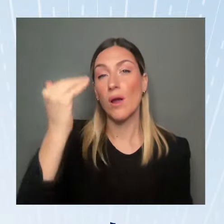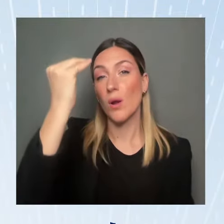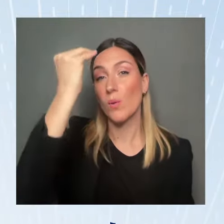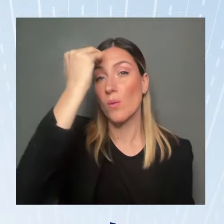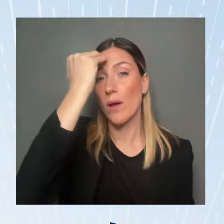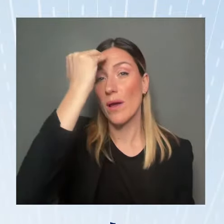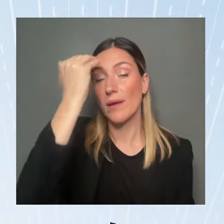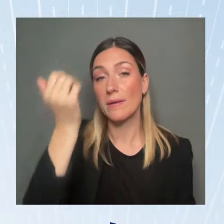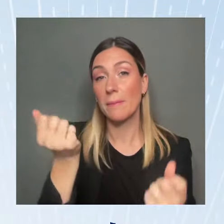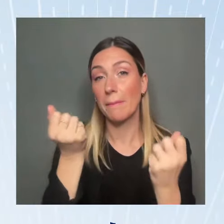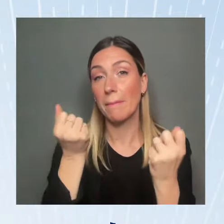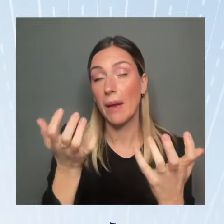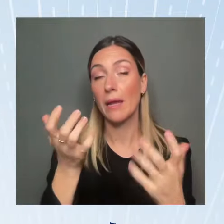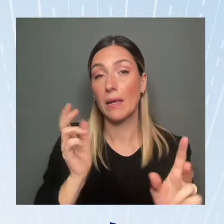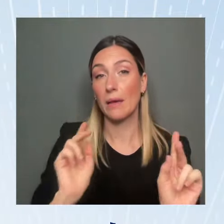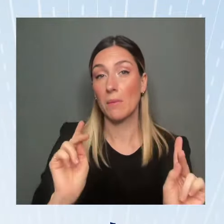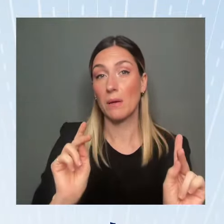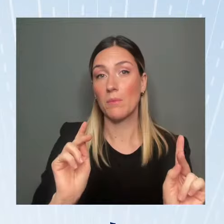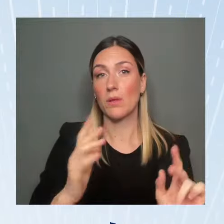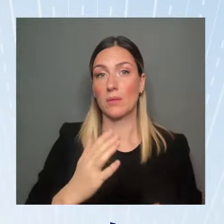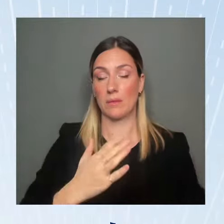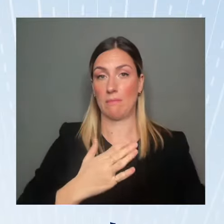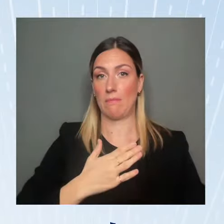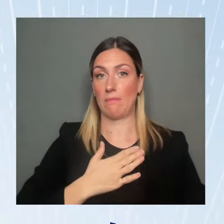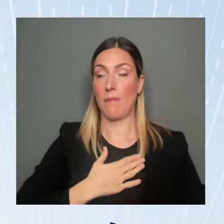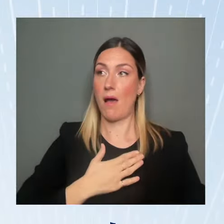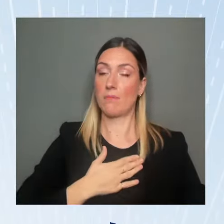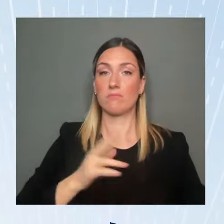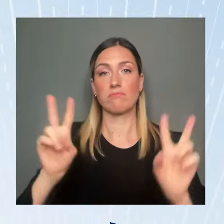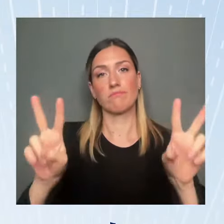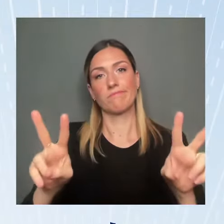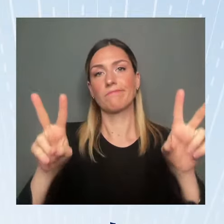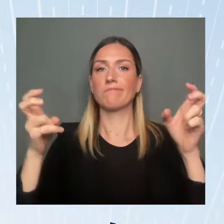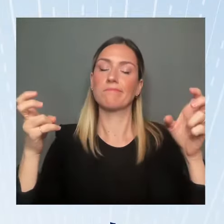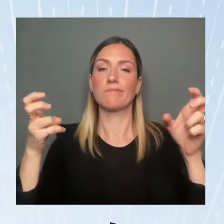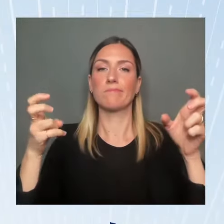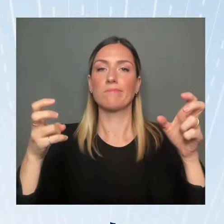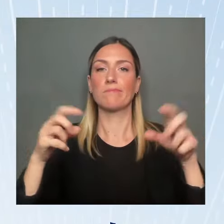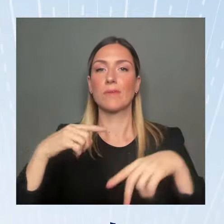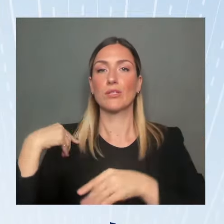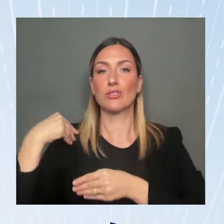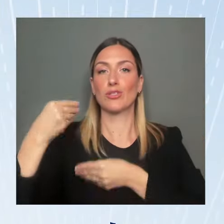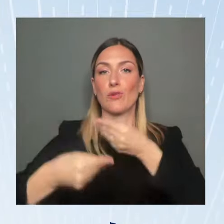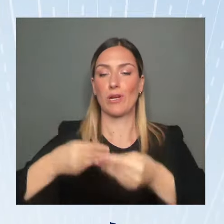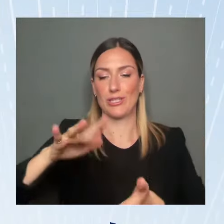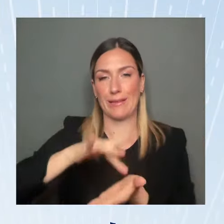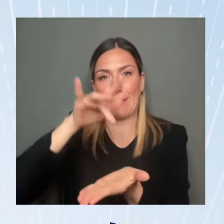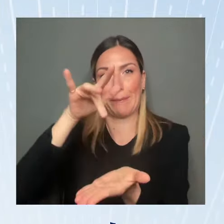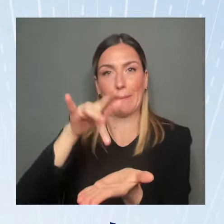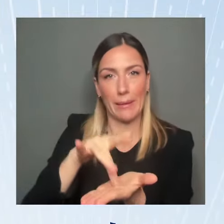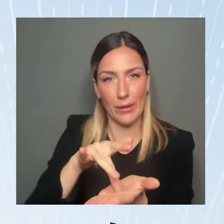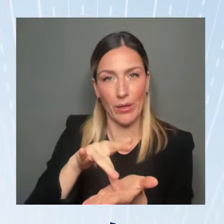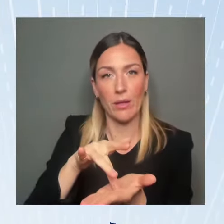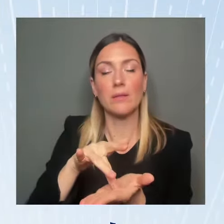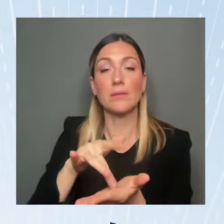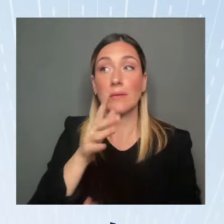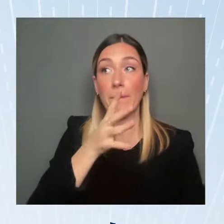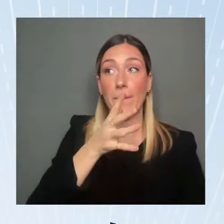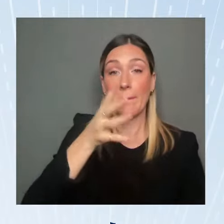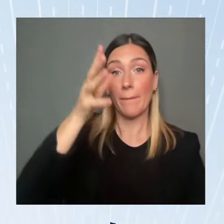my what sometimes called the sandwich generation have, where we've got parents